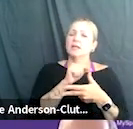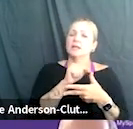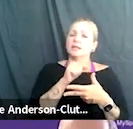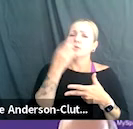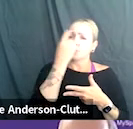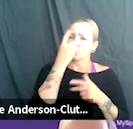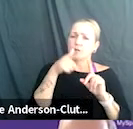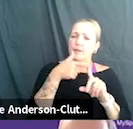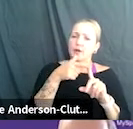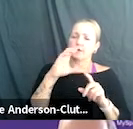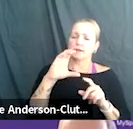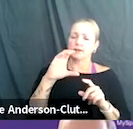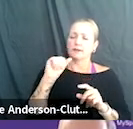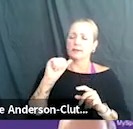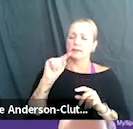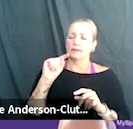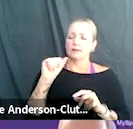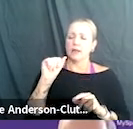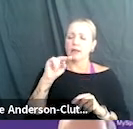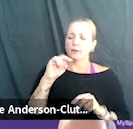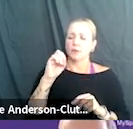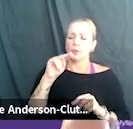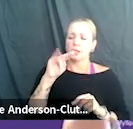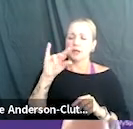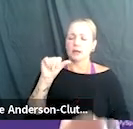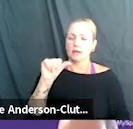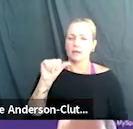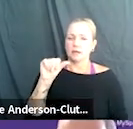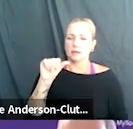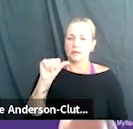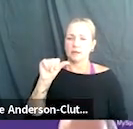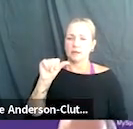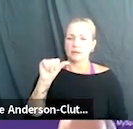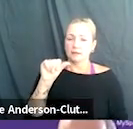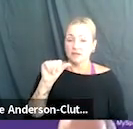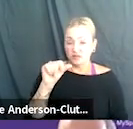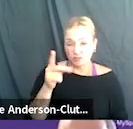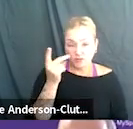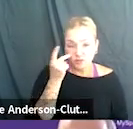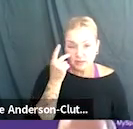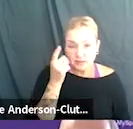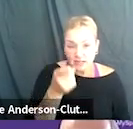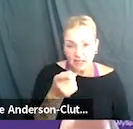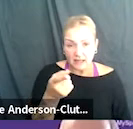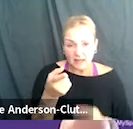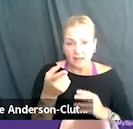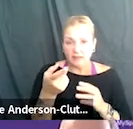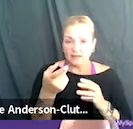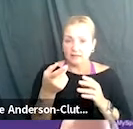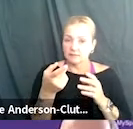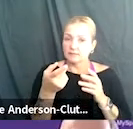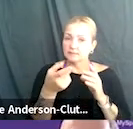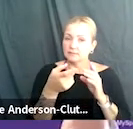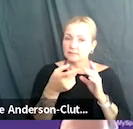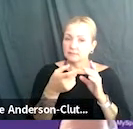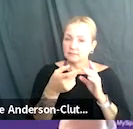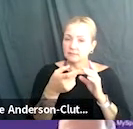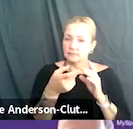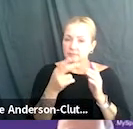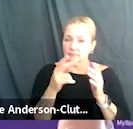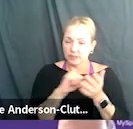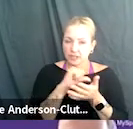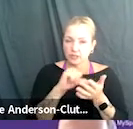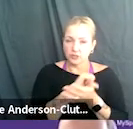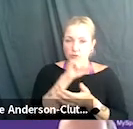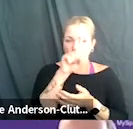have a with catatonia specifier, and then they say, you should look at the description on page 119. So if